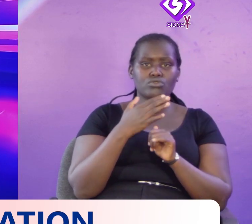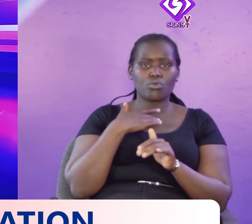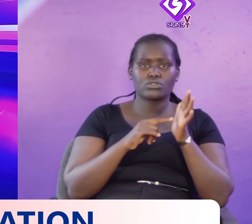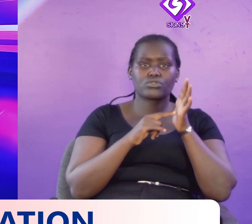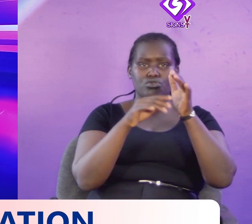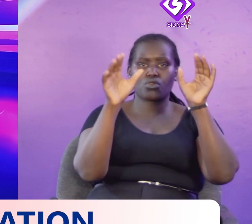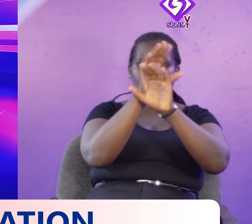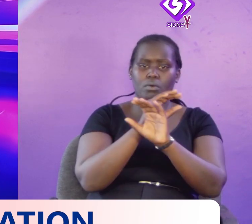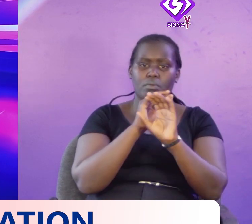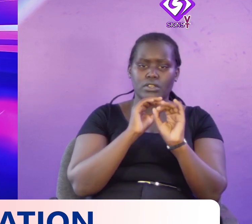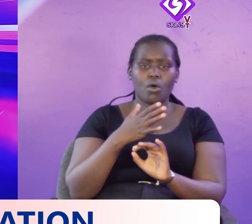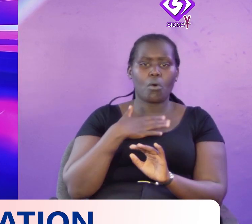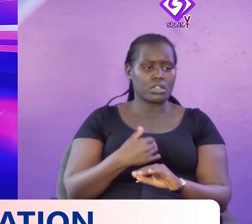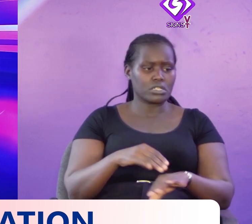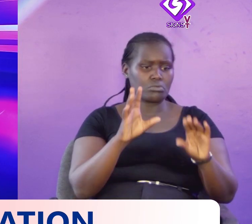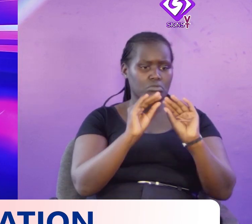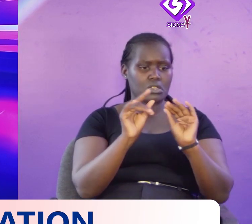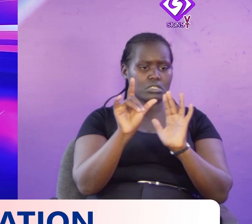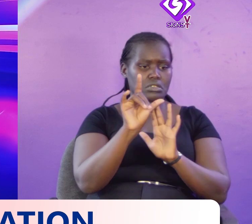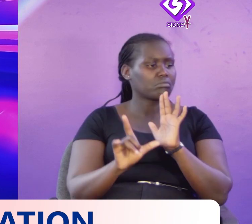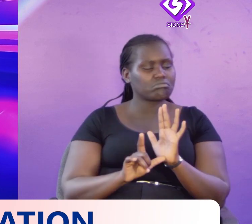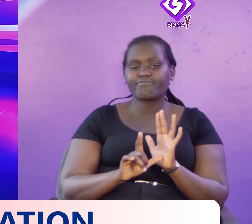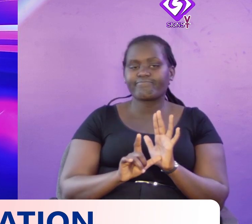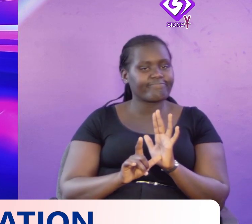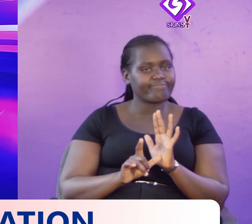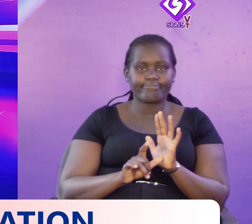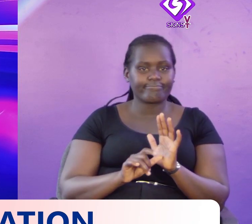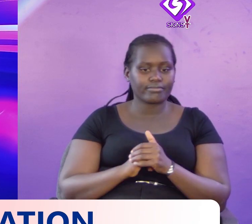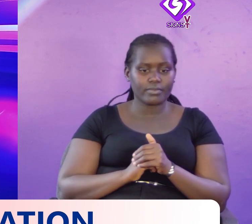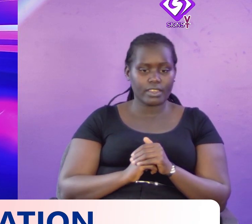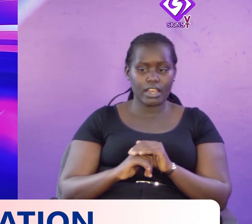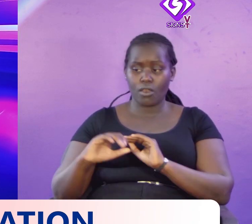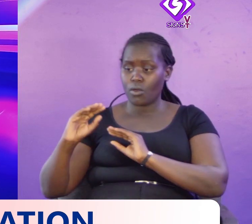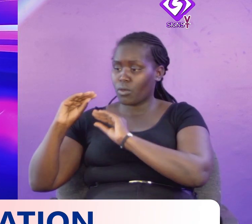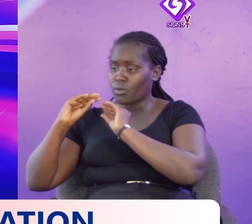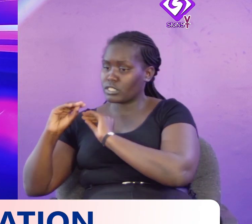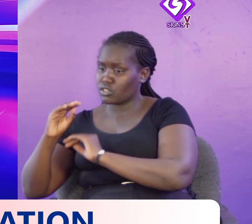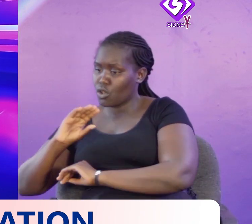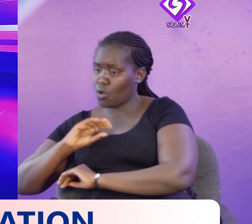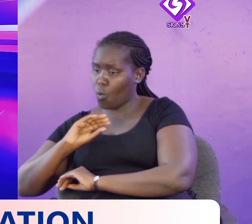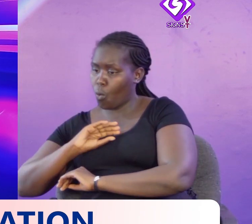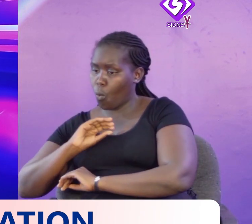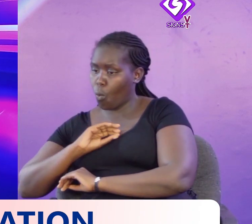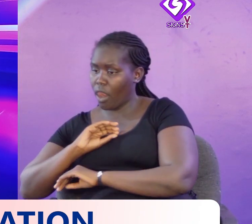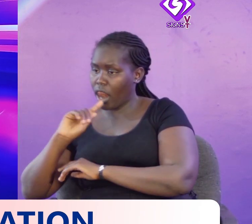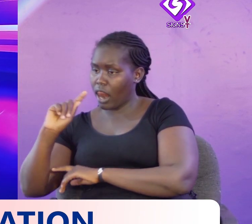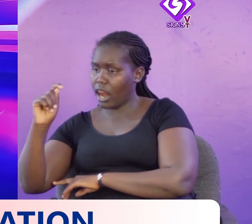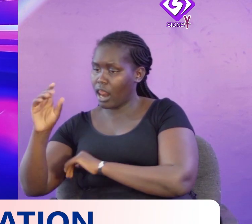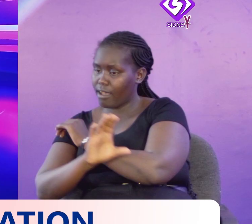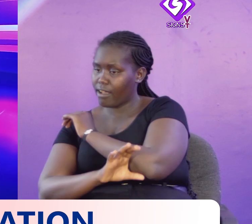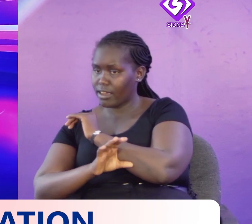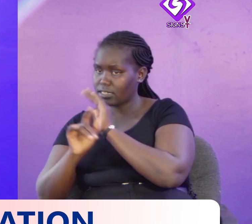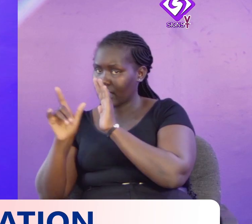Ruto, we want to teach him a lesson. Doesn't, yes. You're teaching your own country a lesson. Your president a lesson.